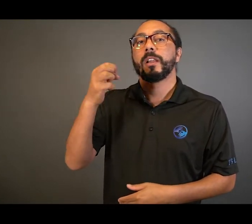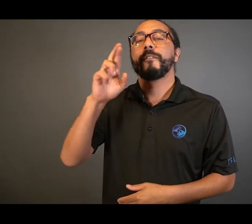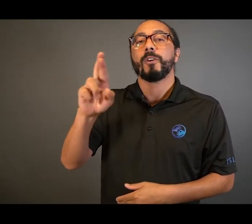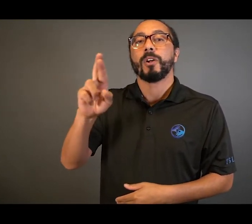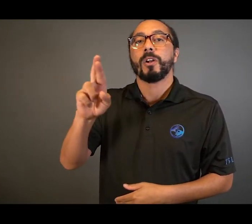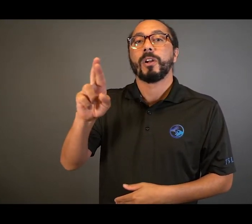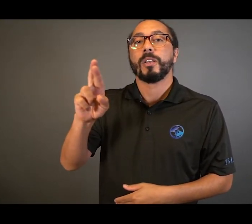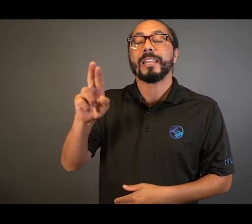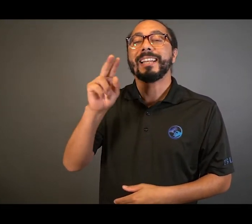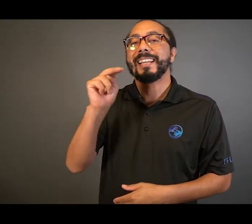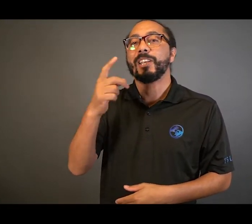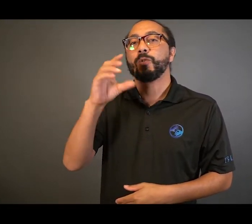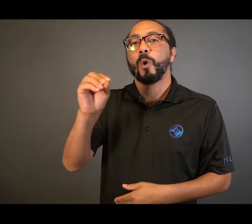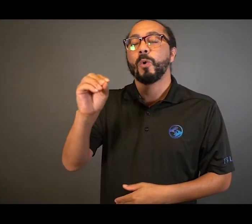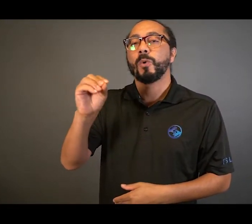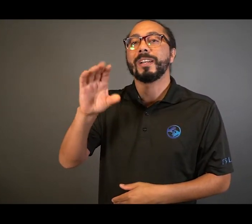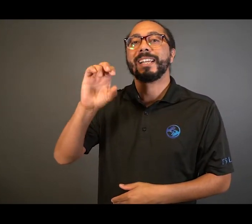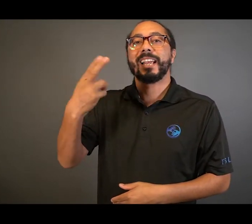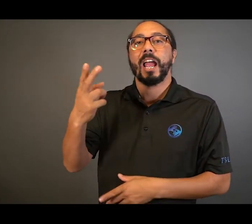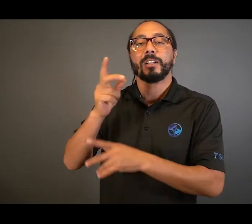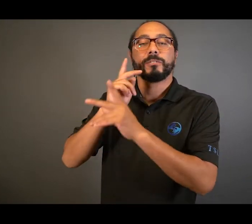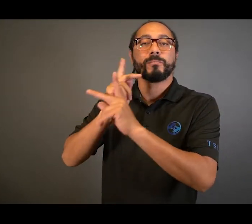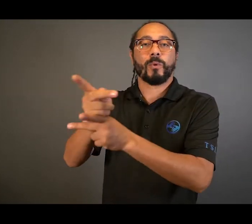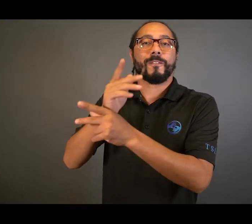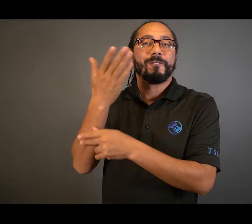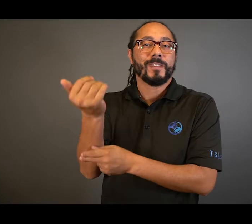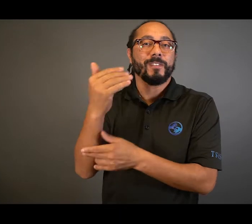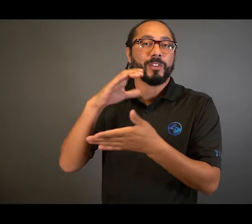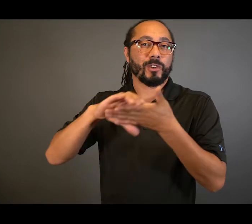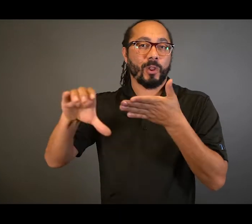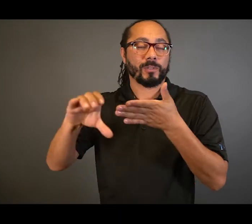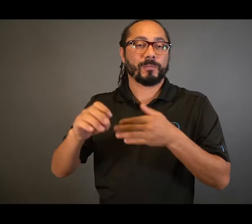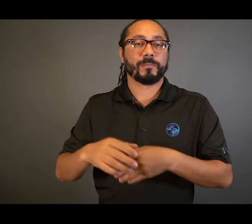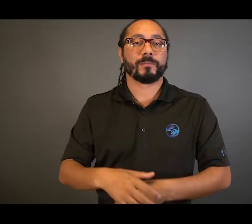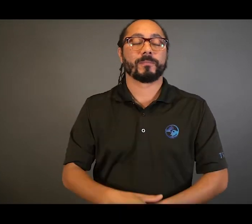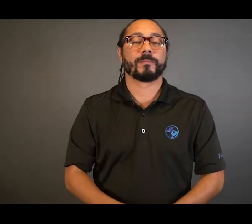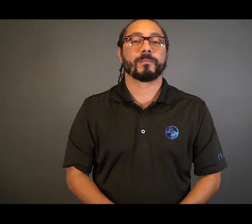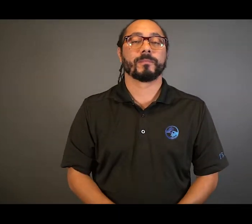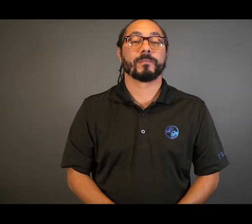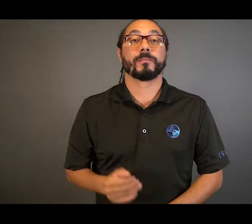the Negro to cash, $15.